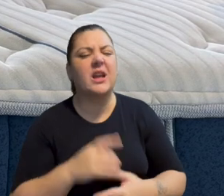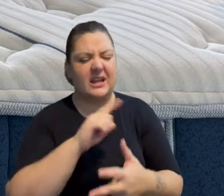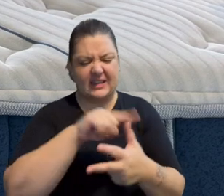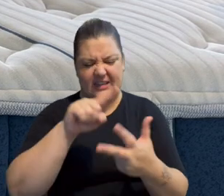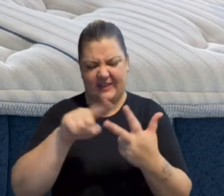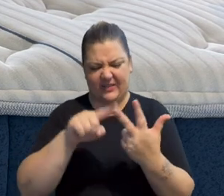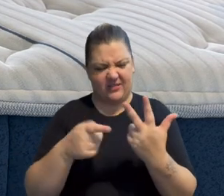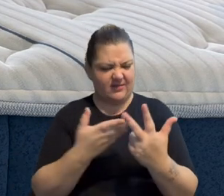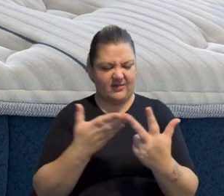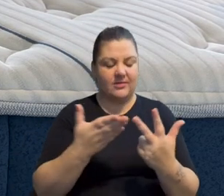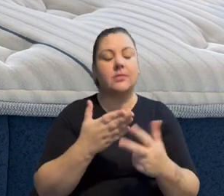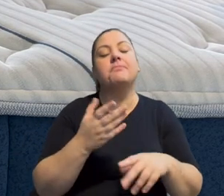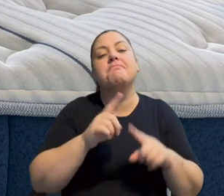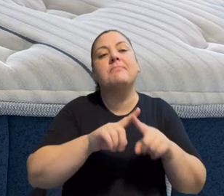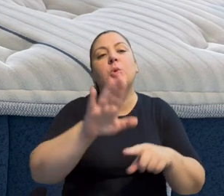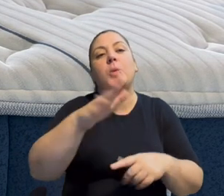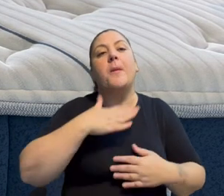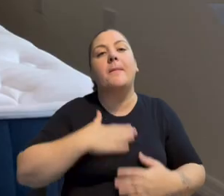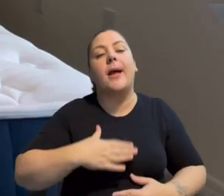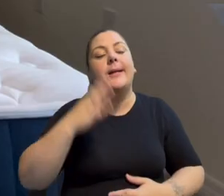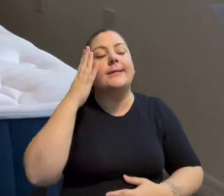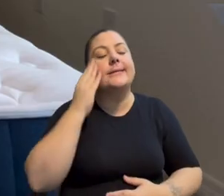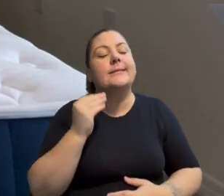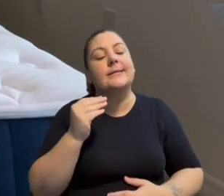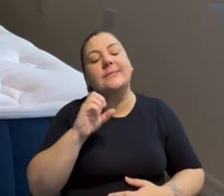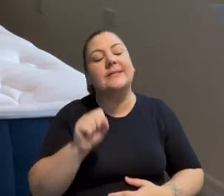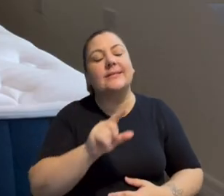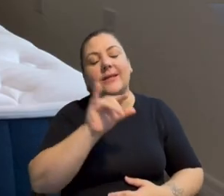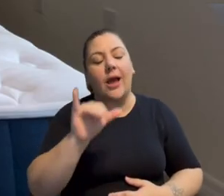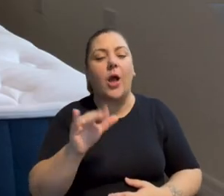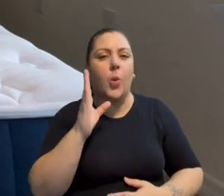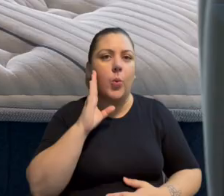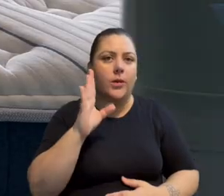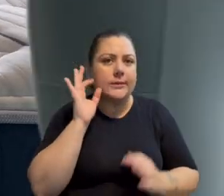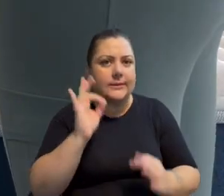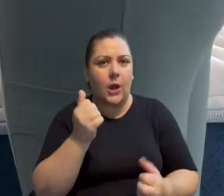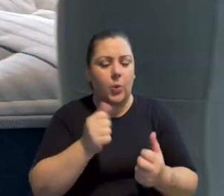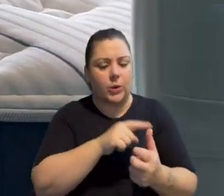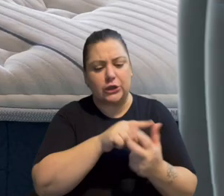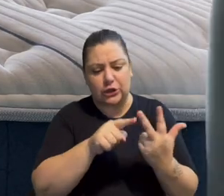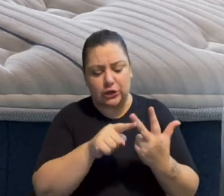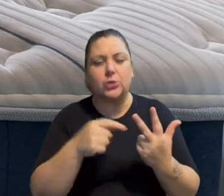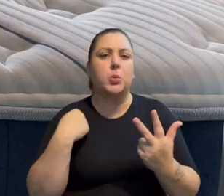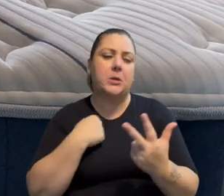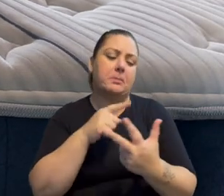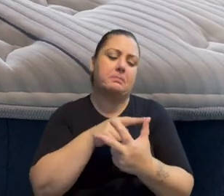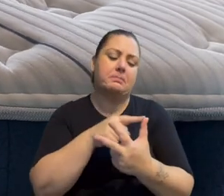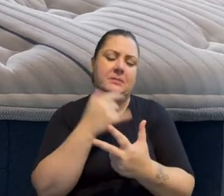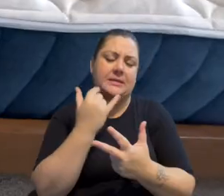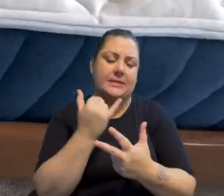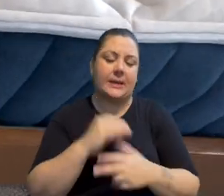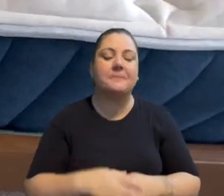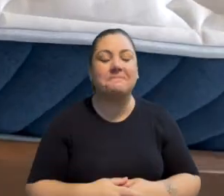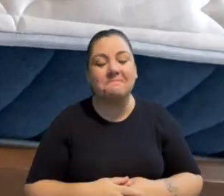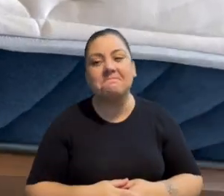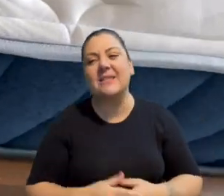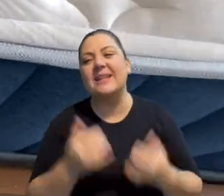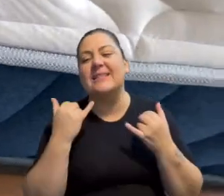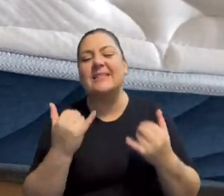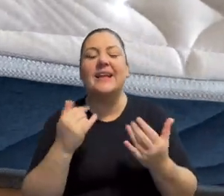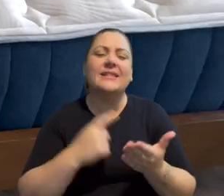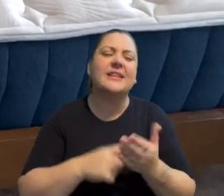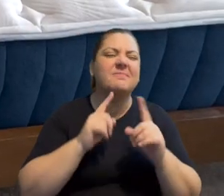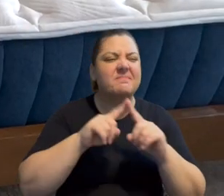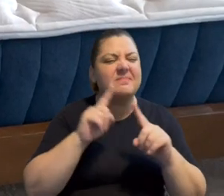be which different firmness level you choose. In this review, we're going to be talking about the firmness, the feel, what's